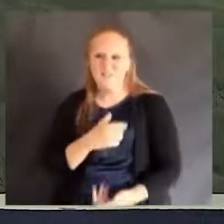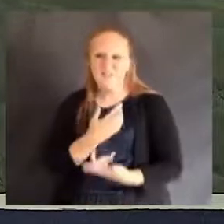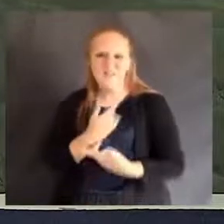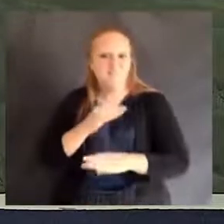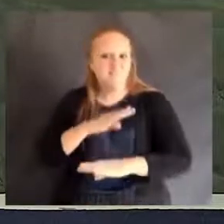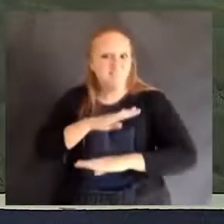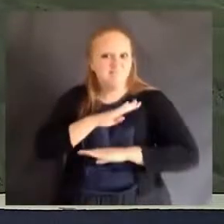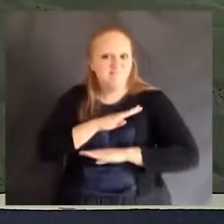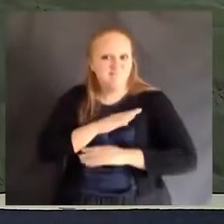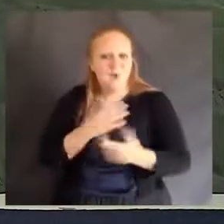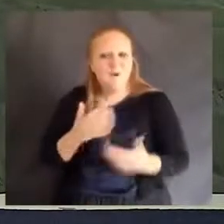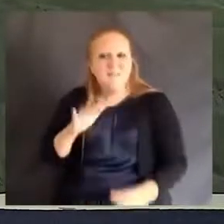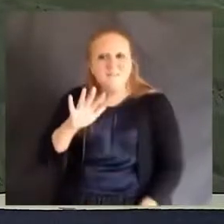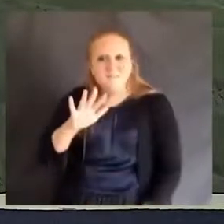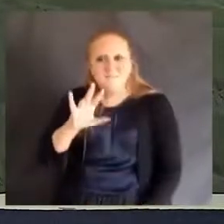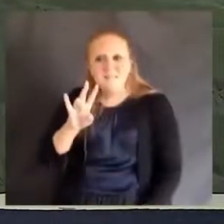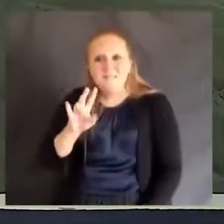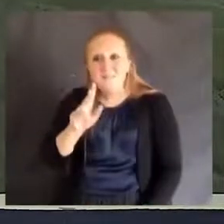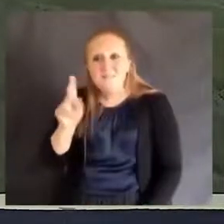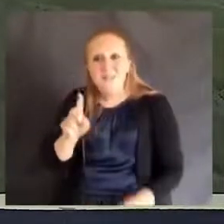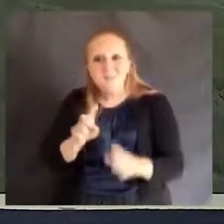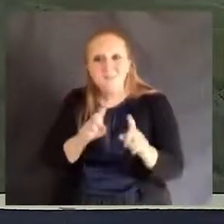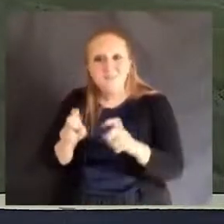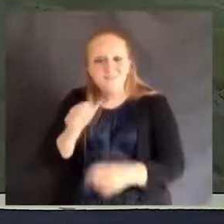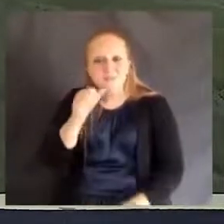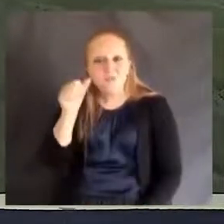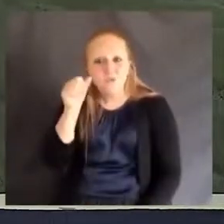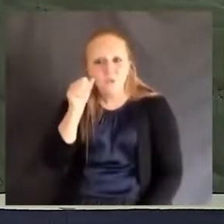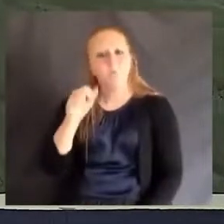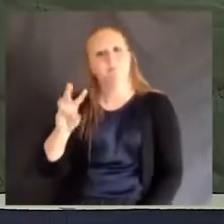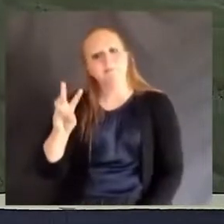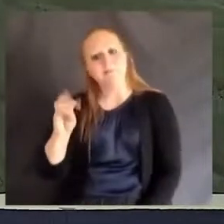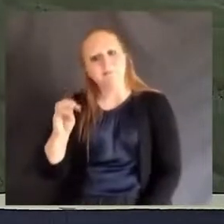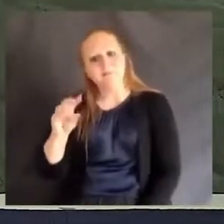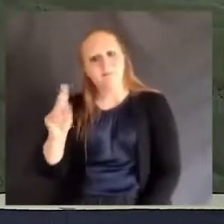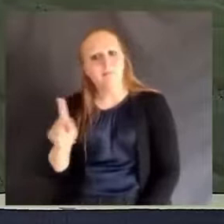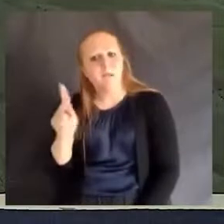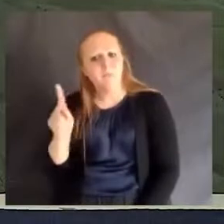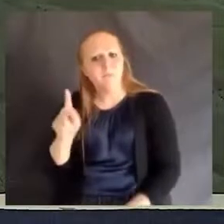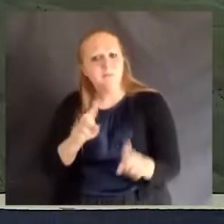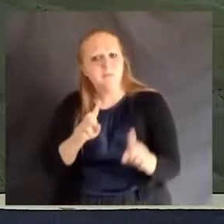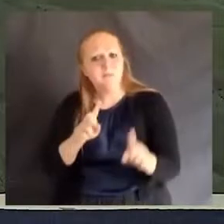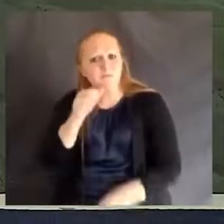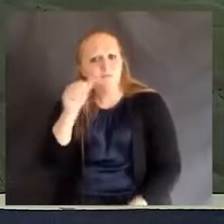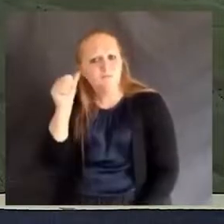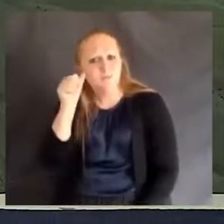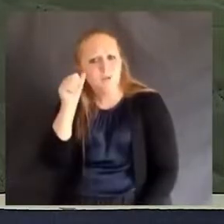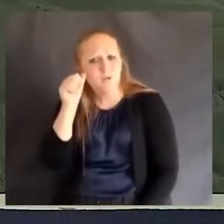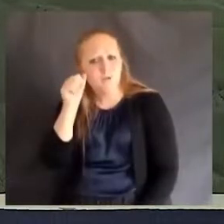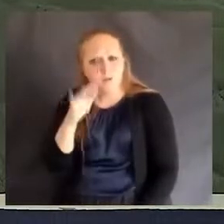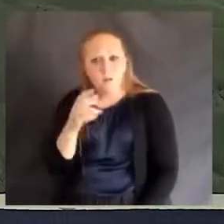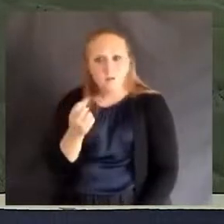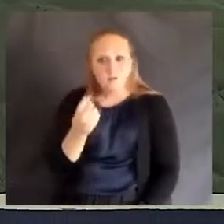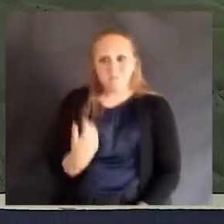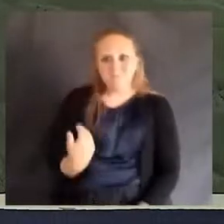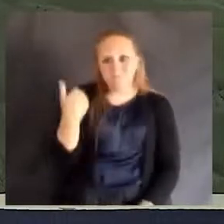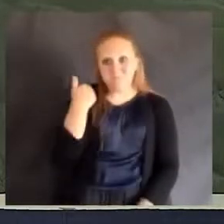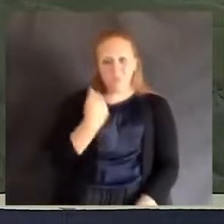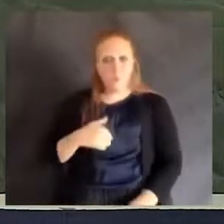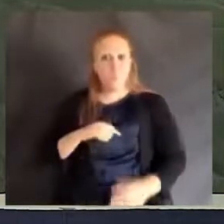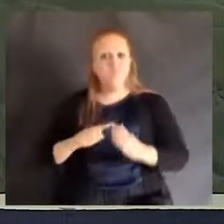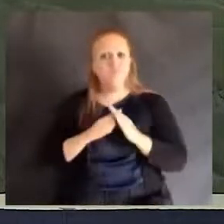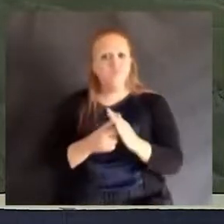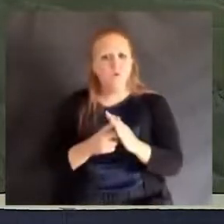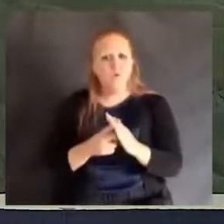at 57,000 tests yesterday, 60,000 tests, when we started, you know how many tests we could do per